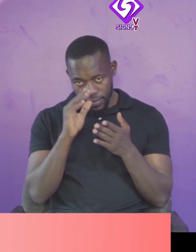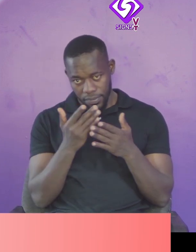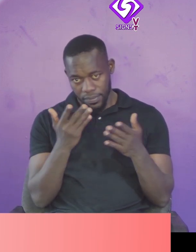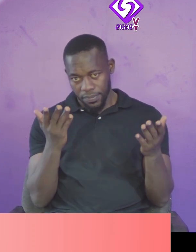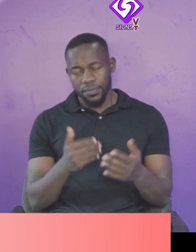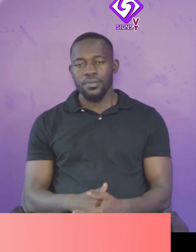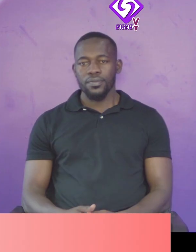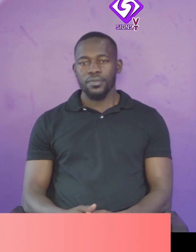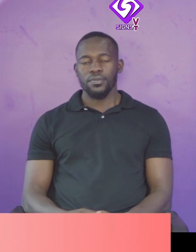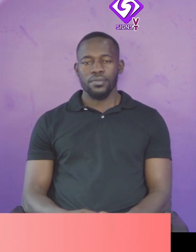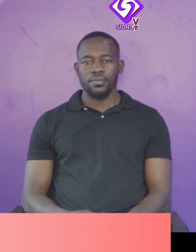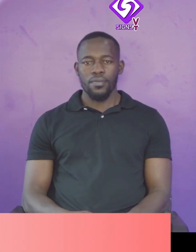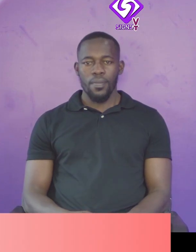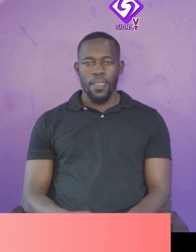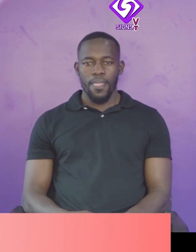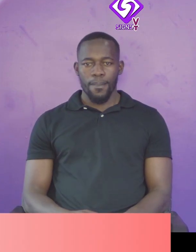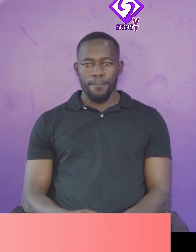Anyway, I